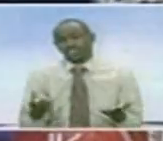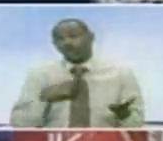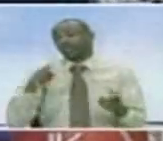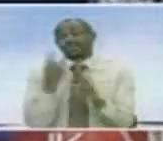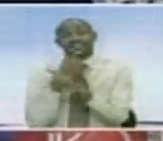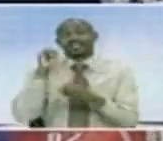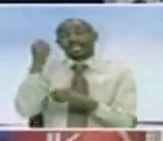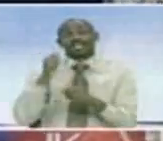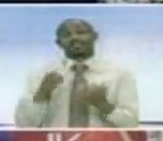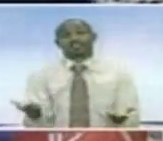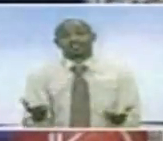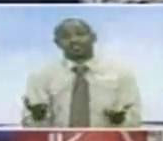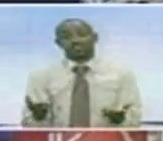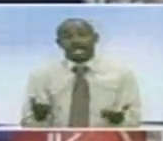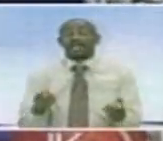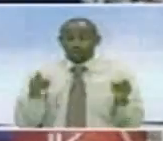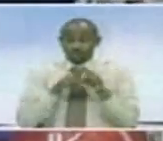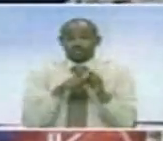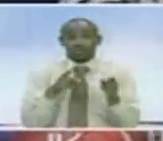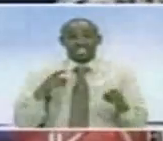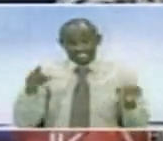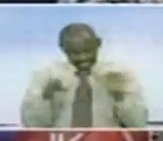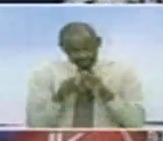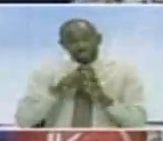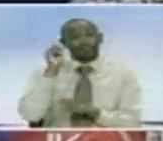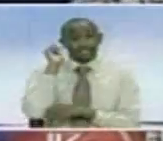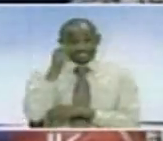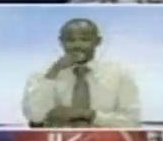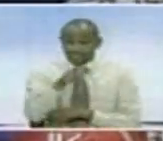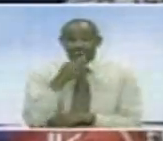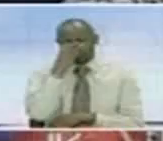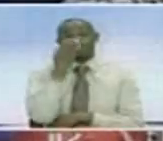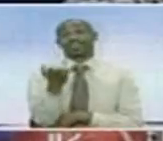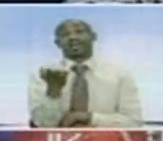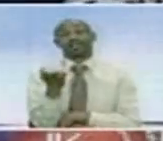of Kenya? And even though the deputy president is William Ruto,